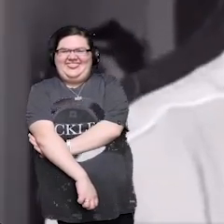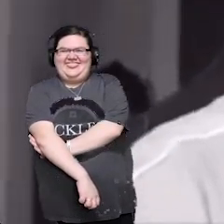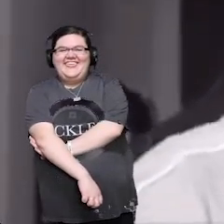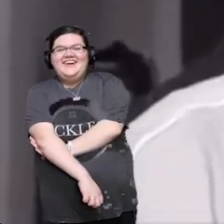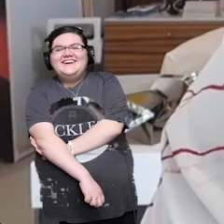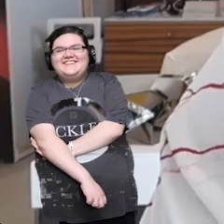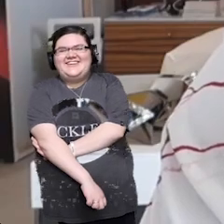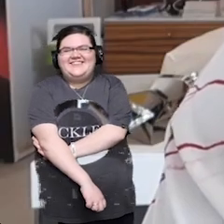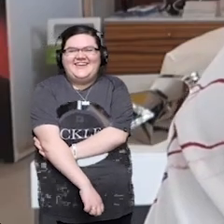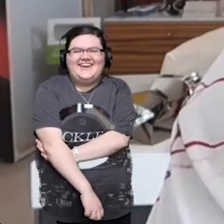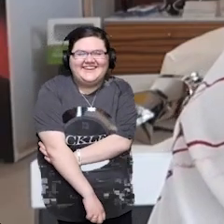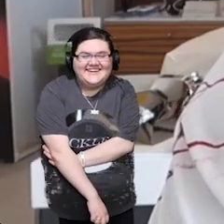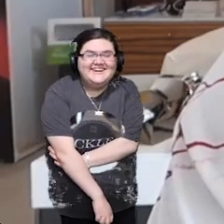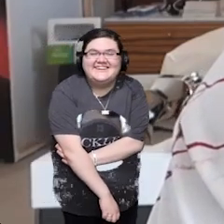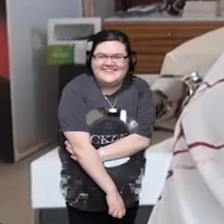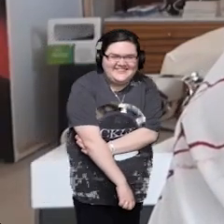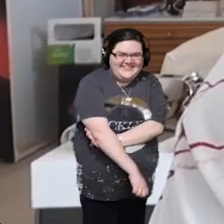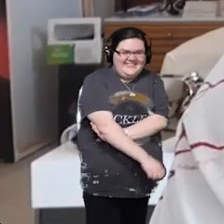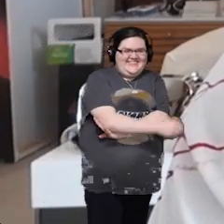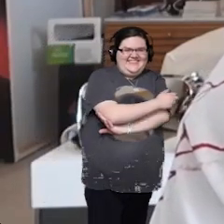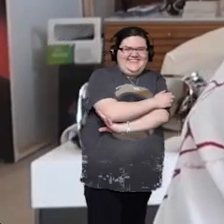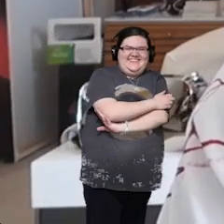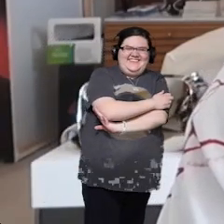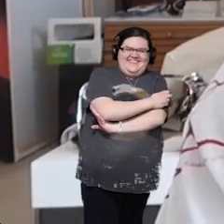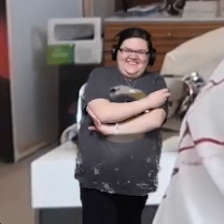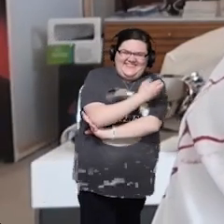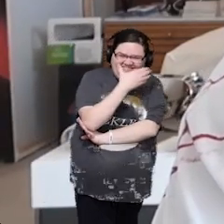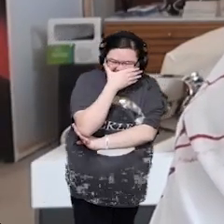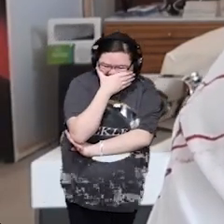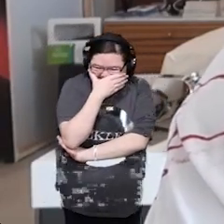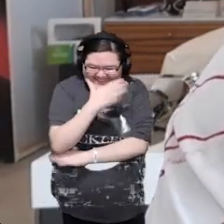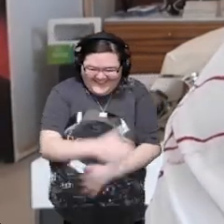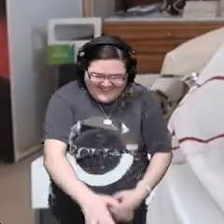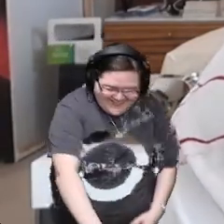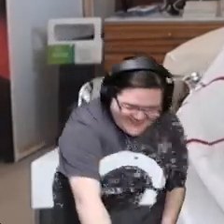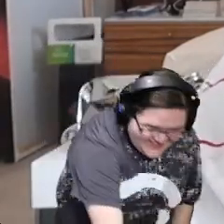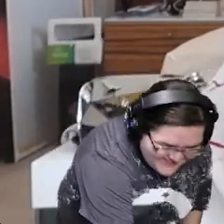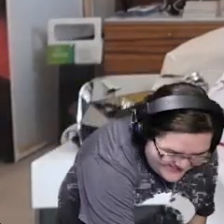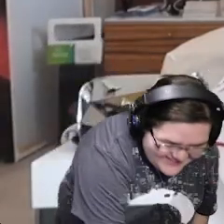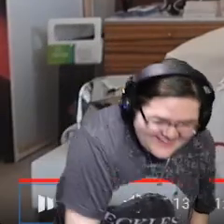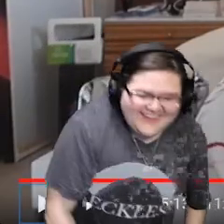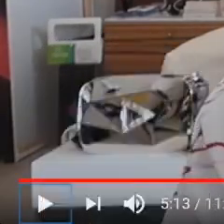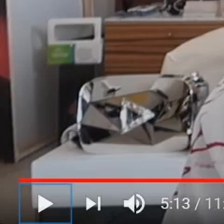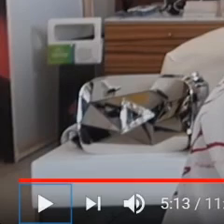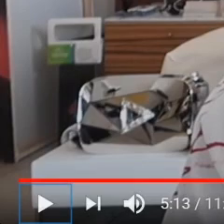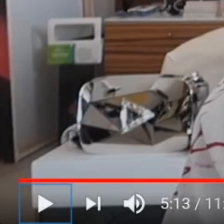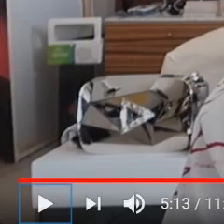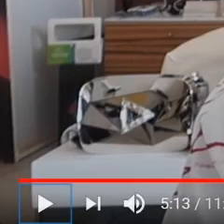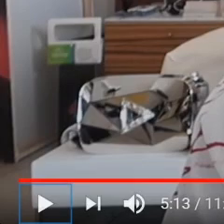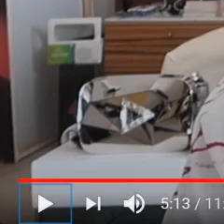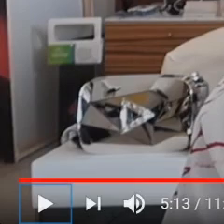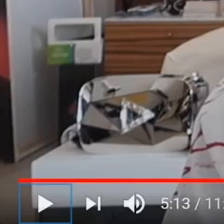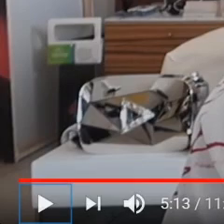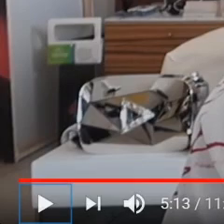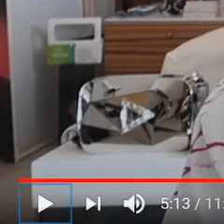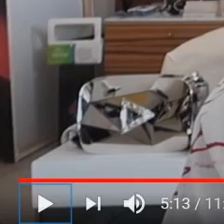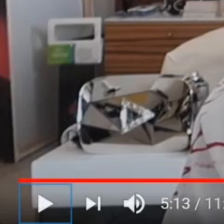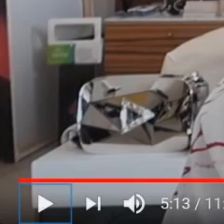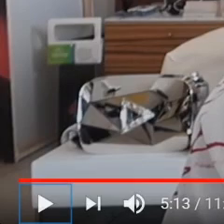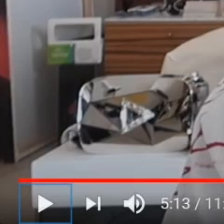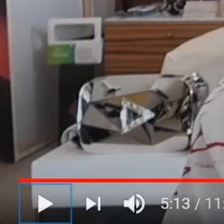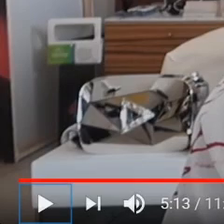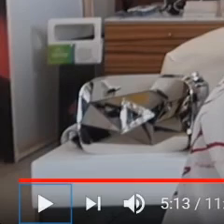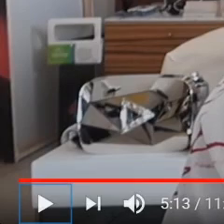One question, go. Wait, no, why would I ever say that? Oh my god, bro. I was wild. I think it was in